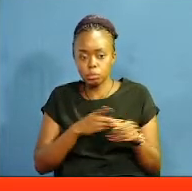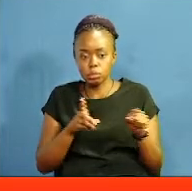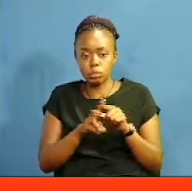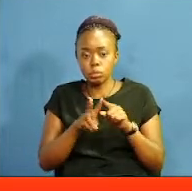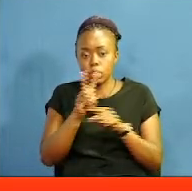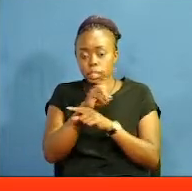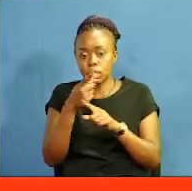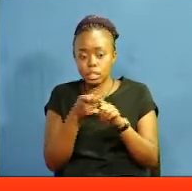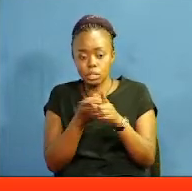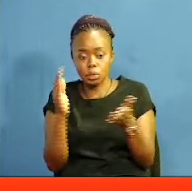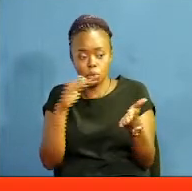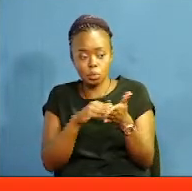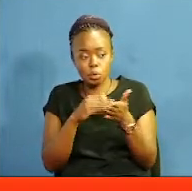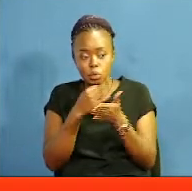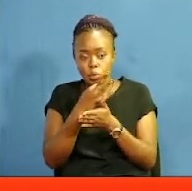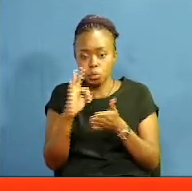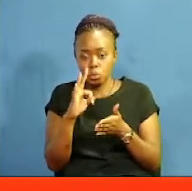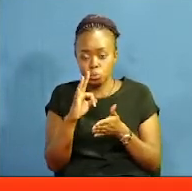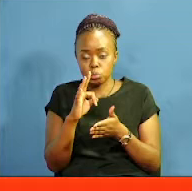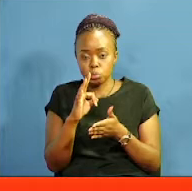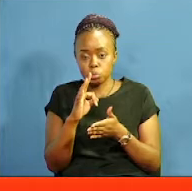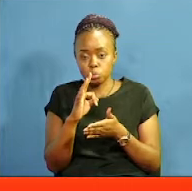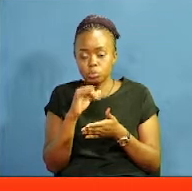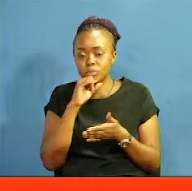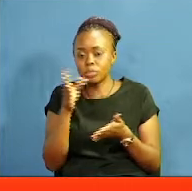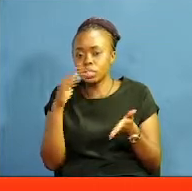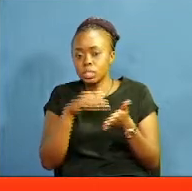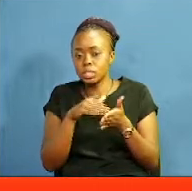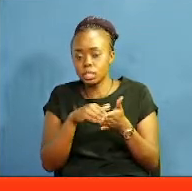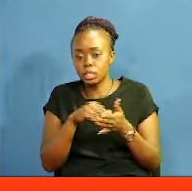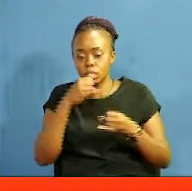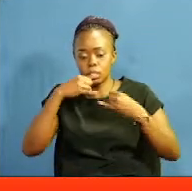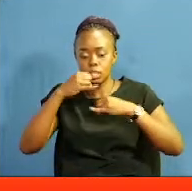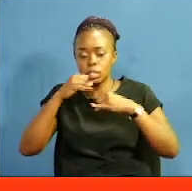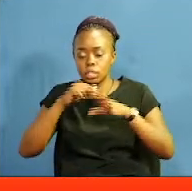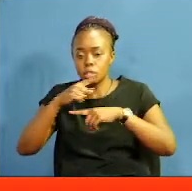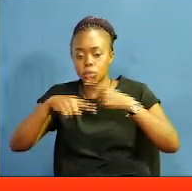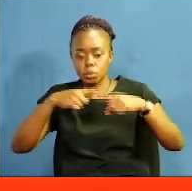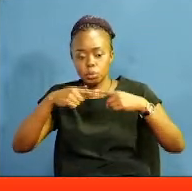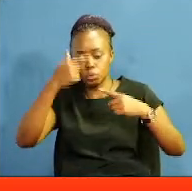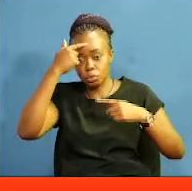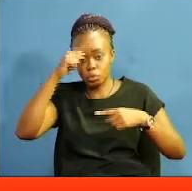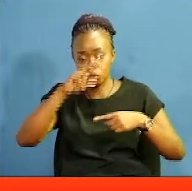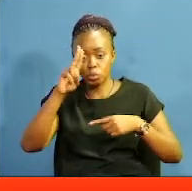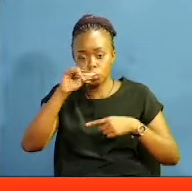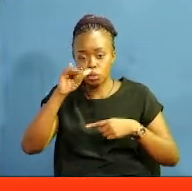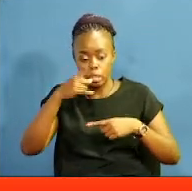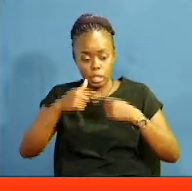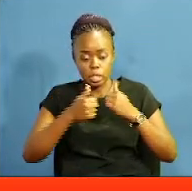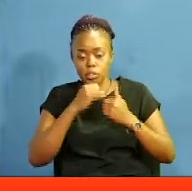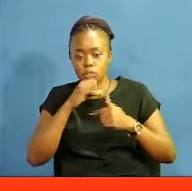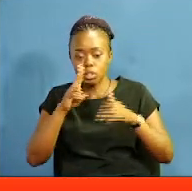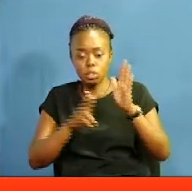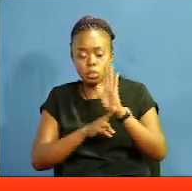let's see, from the coming in of Gideon Moi, yes, he's coming independently, that he's going for this, you know, seat, yeah,